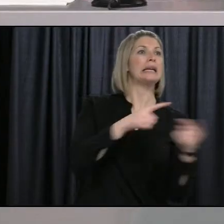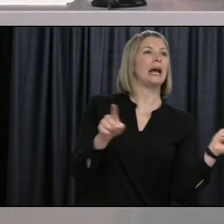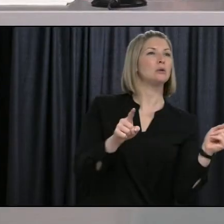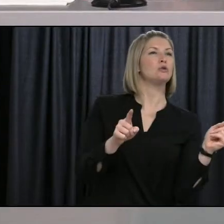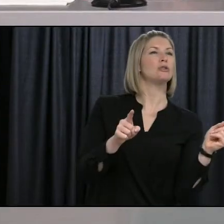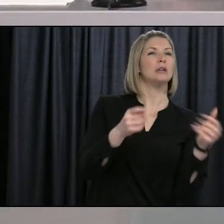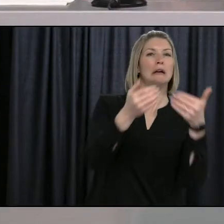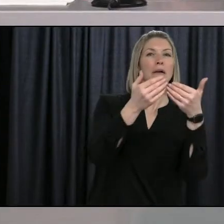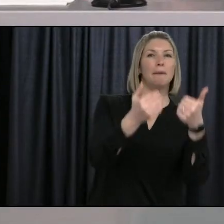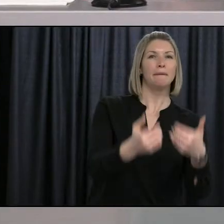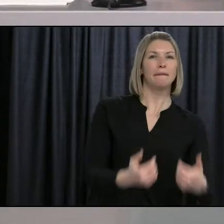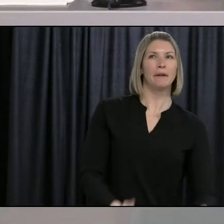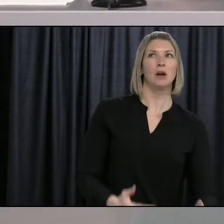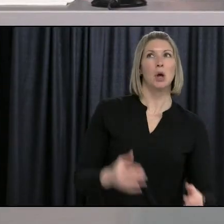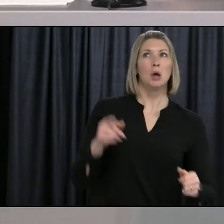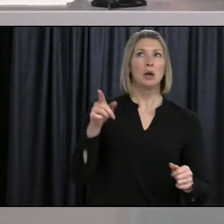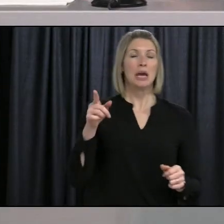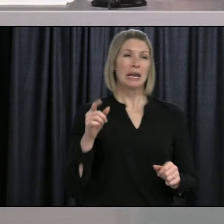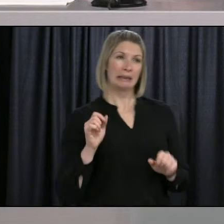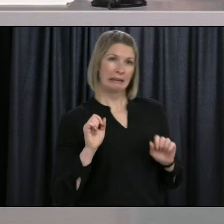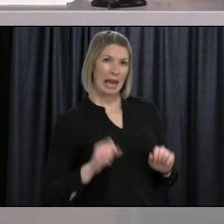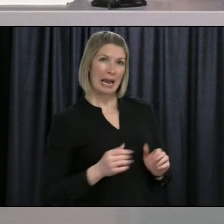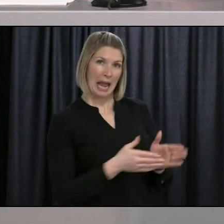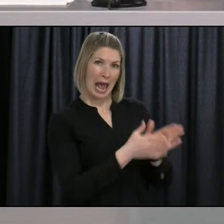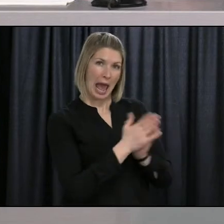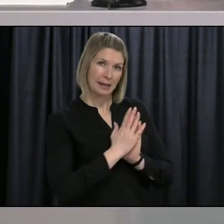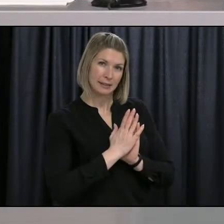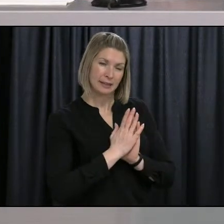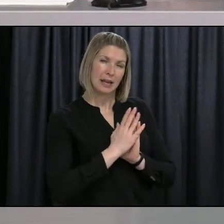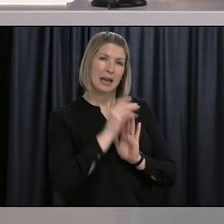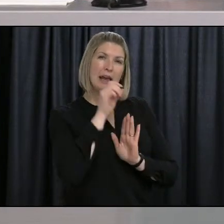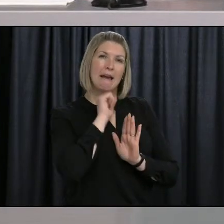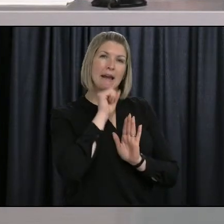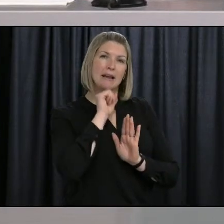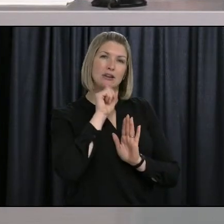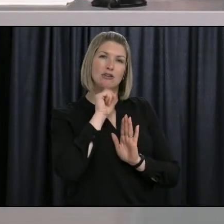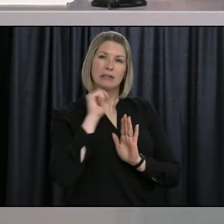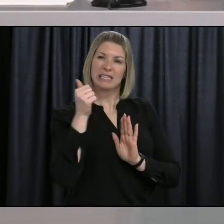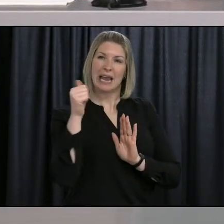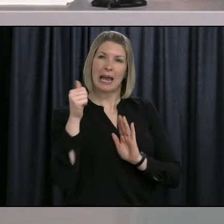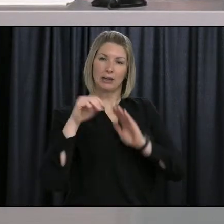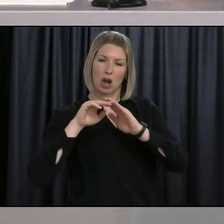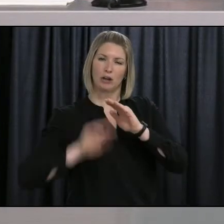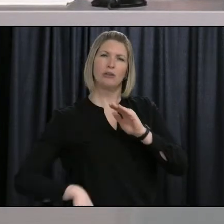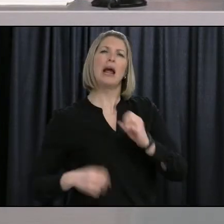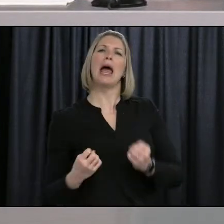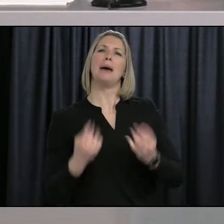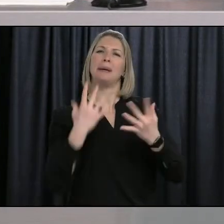So would it be possible to tell us how many people under 10 are positive in the province right now?